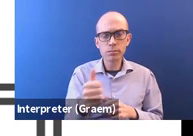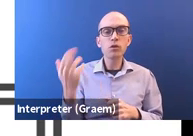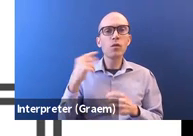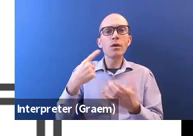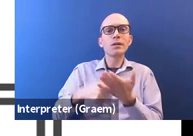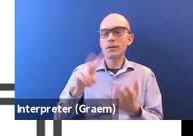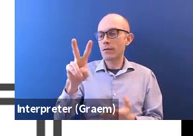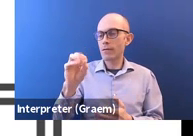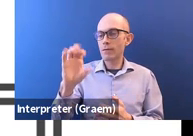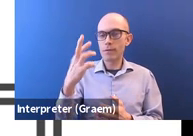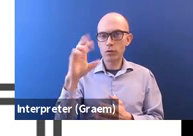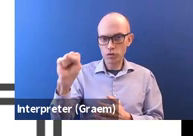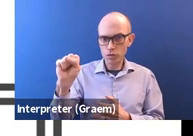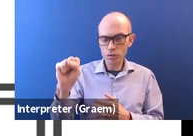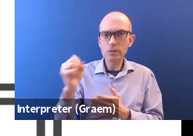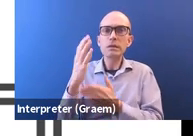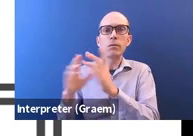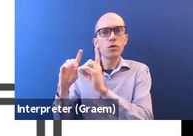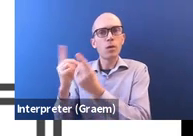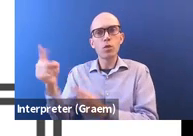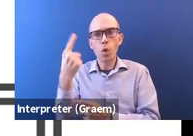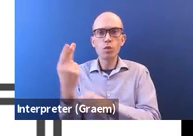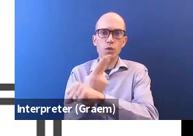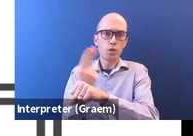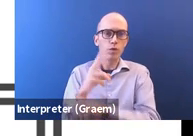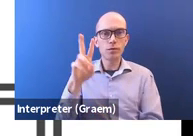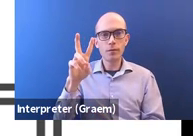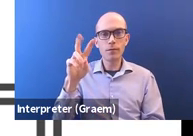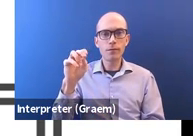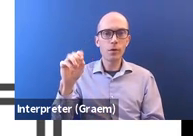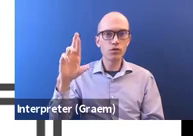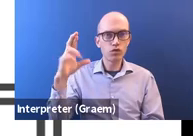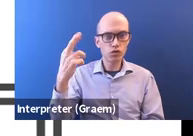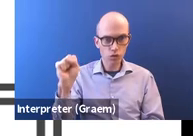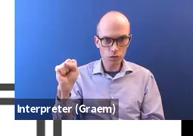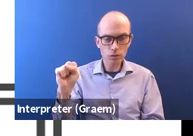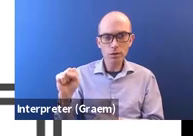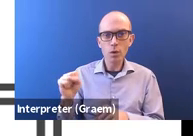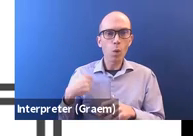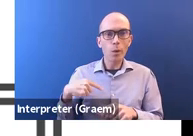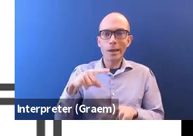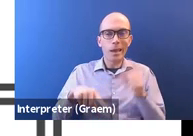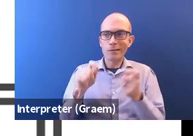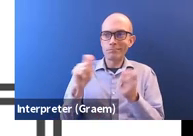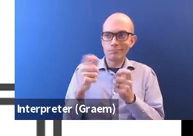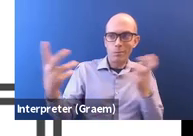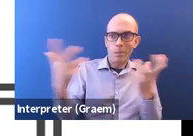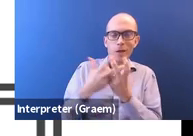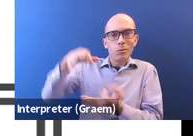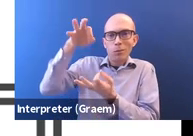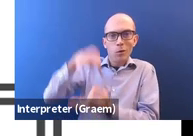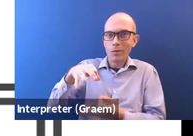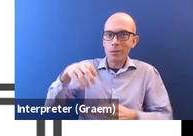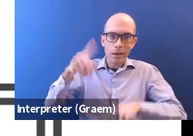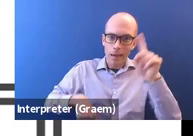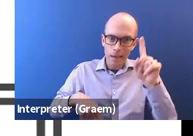certain departments that just use the voucher system, and we can't coordinate our online system with those vouchers, but that's okay.